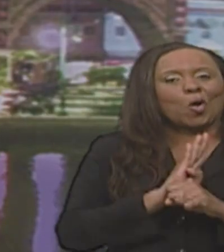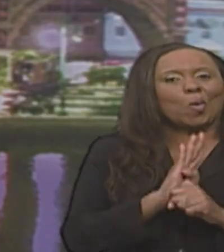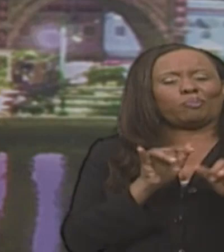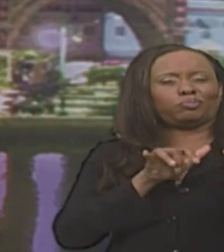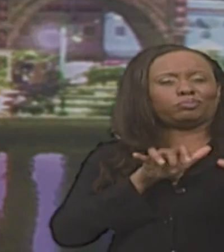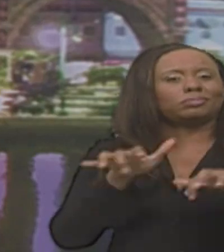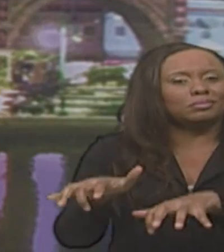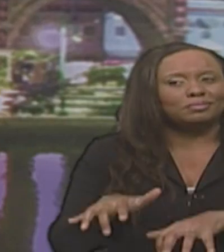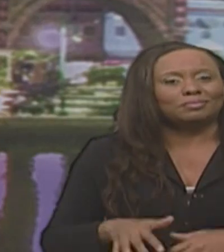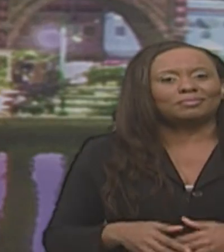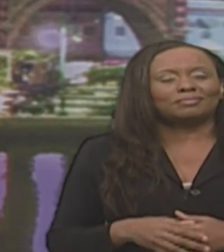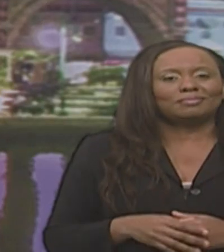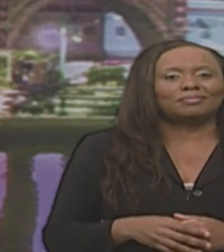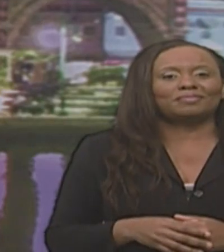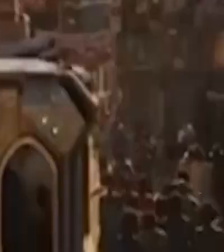Smith has the story.